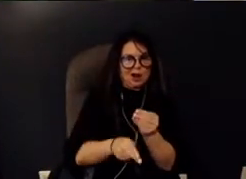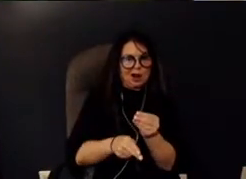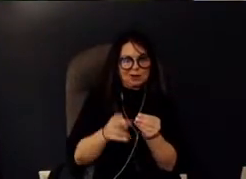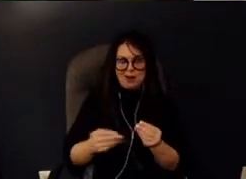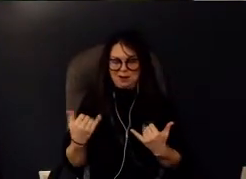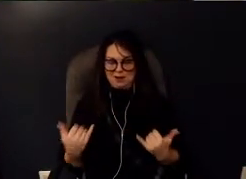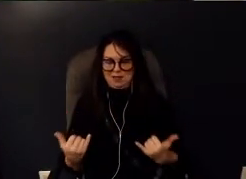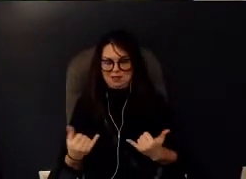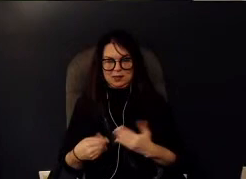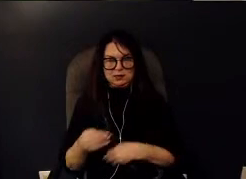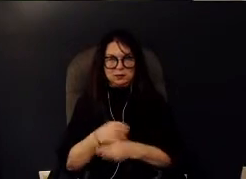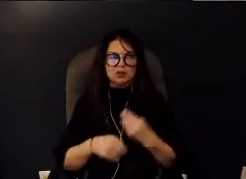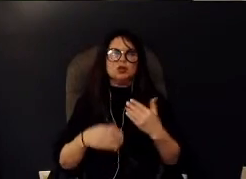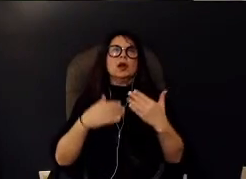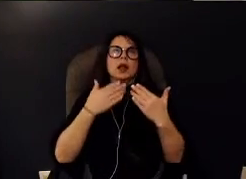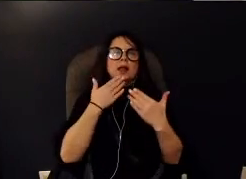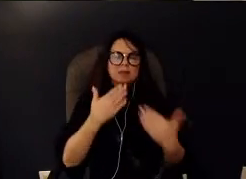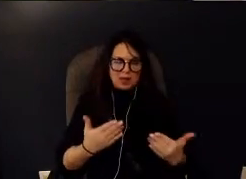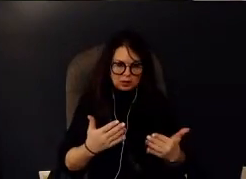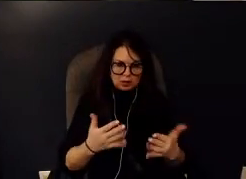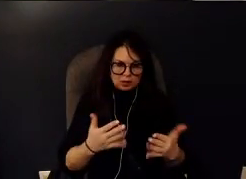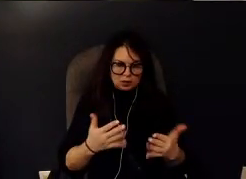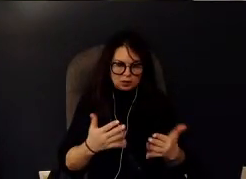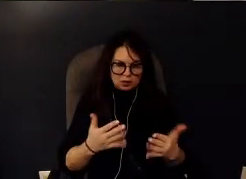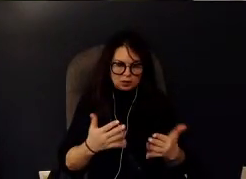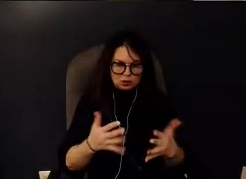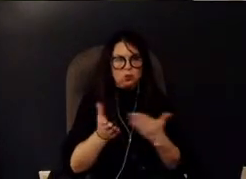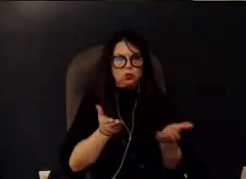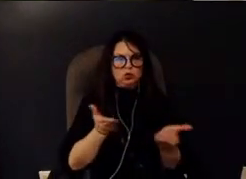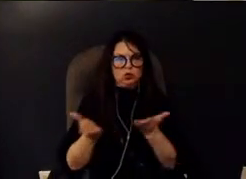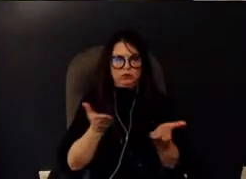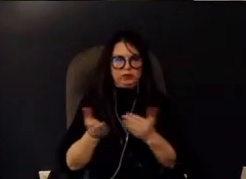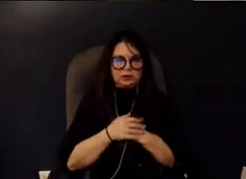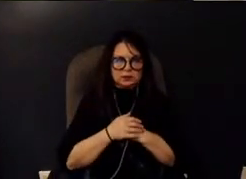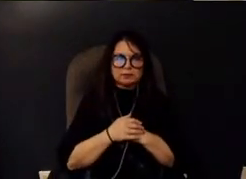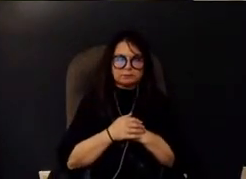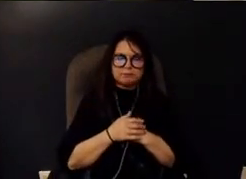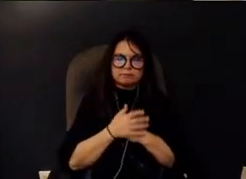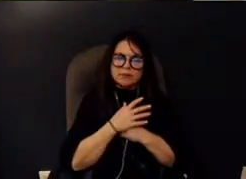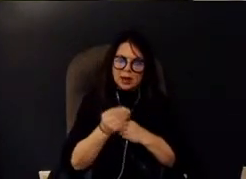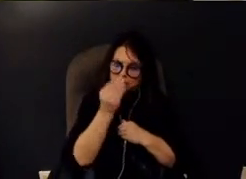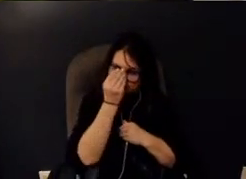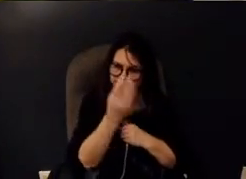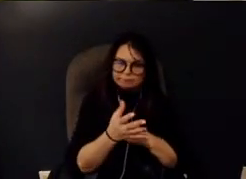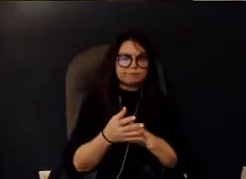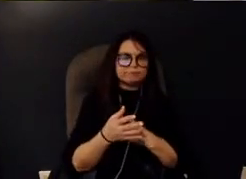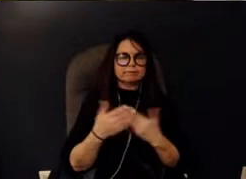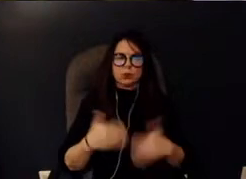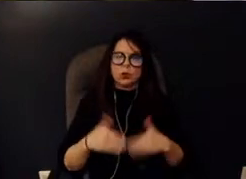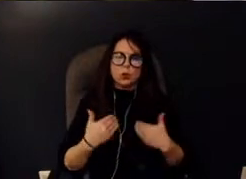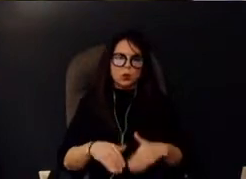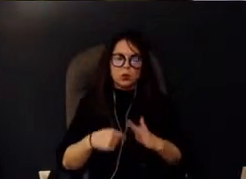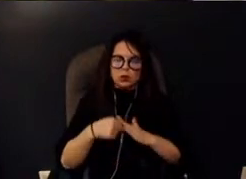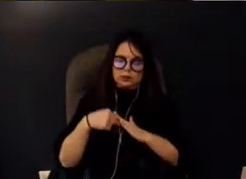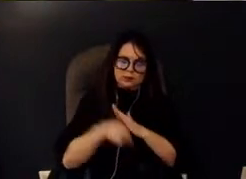you so much for your service, and just know that you are deeply appreciated.